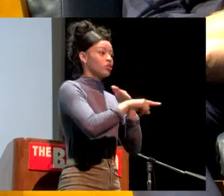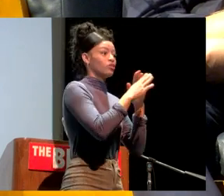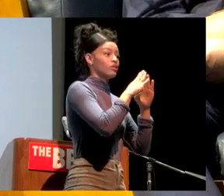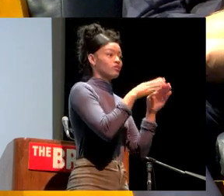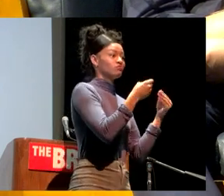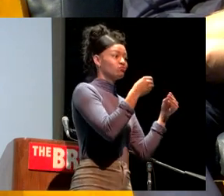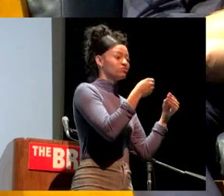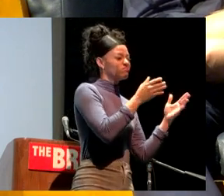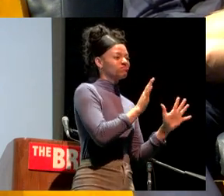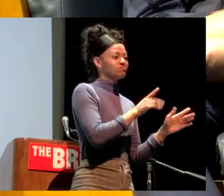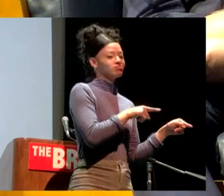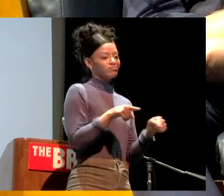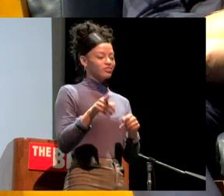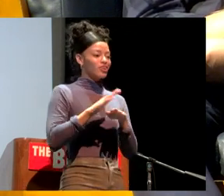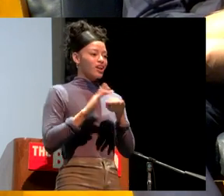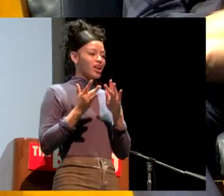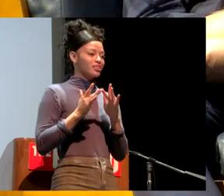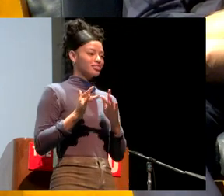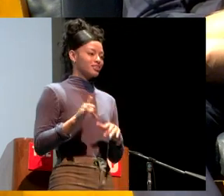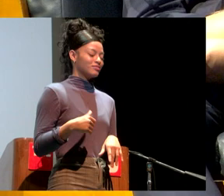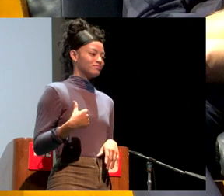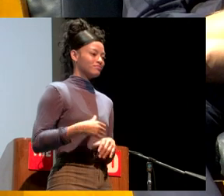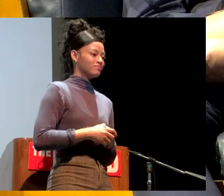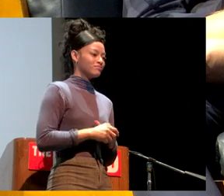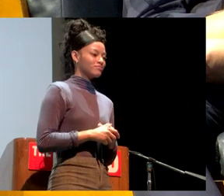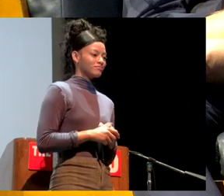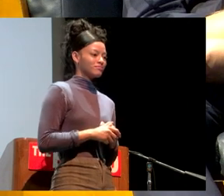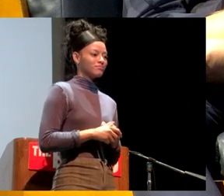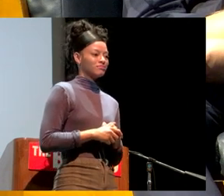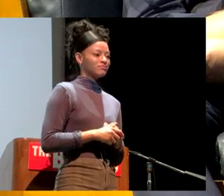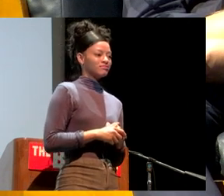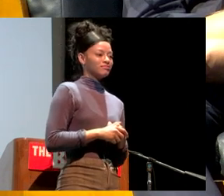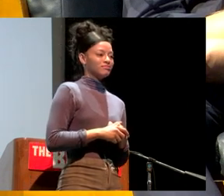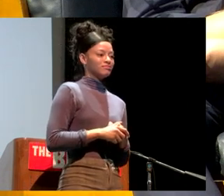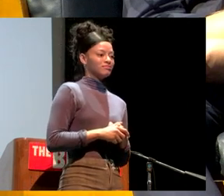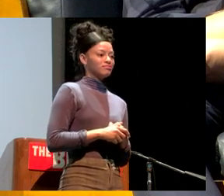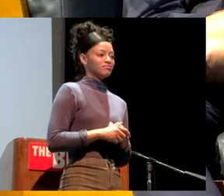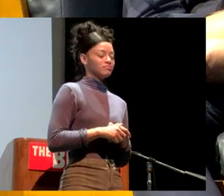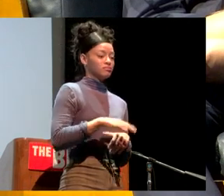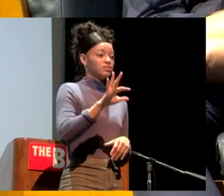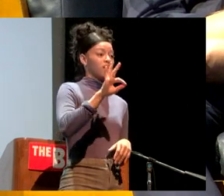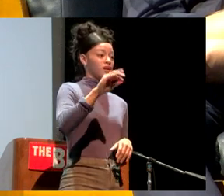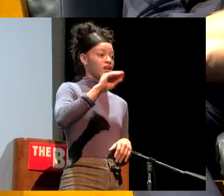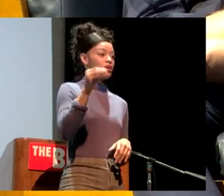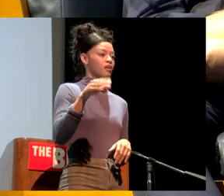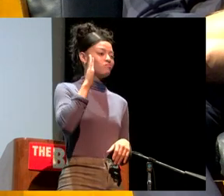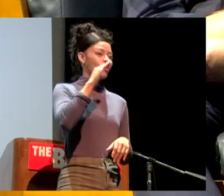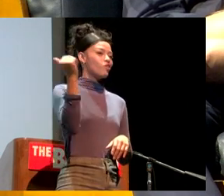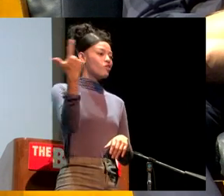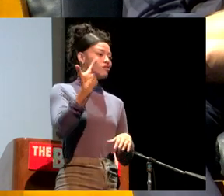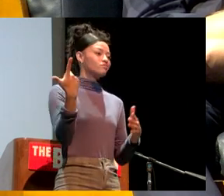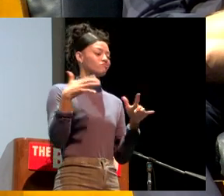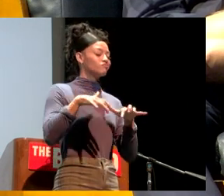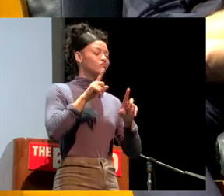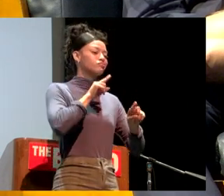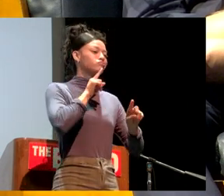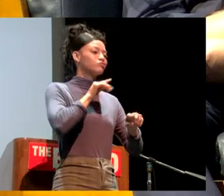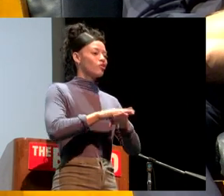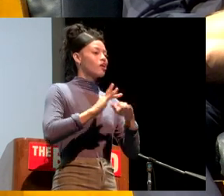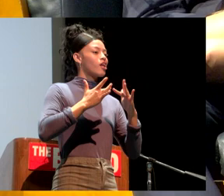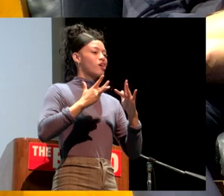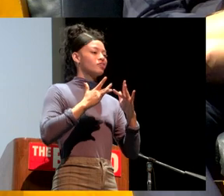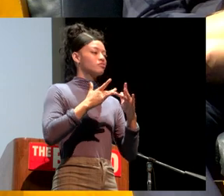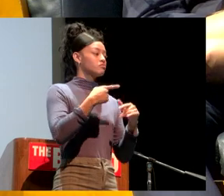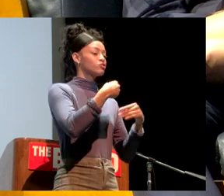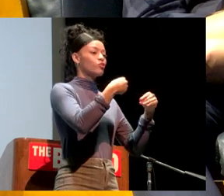know, digital based, but we still need today so people can slowly understand that it's going that way, to have something tangible. And because we